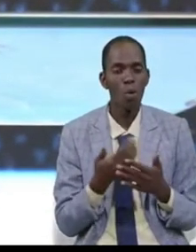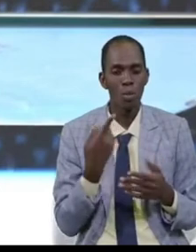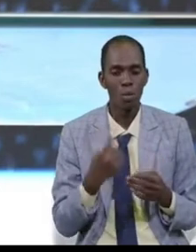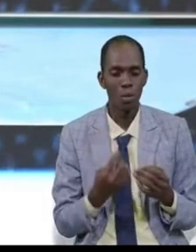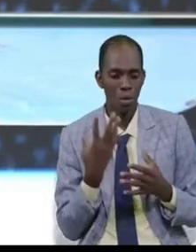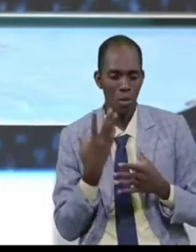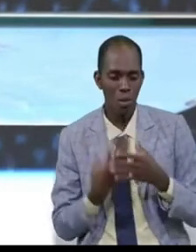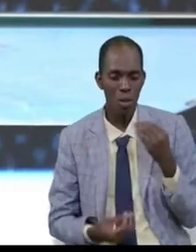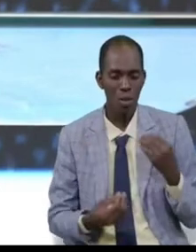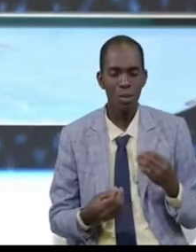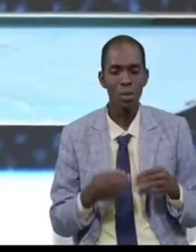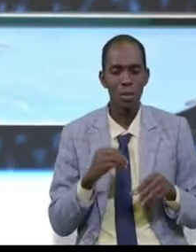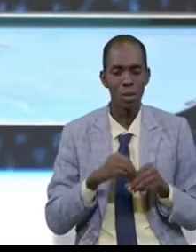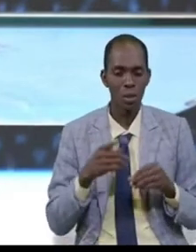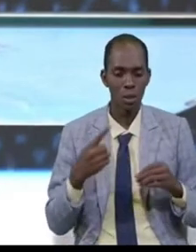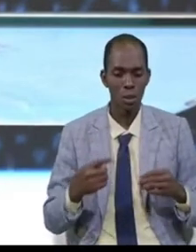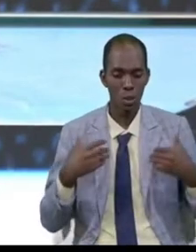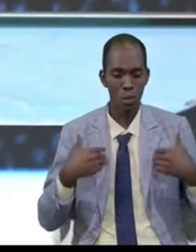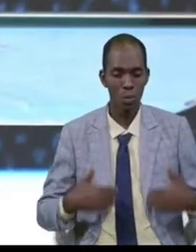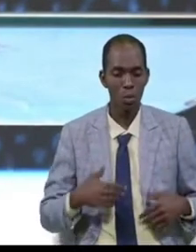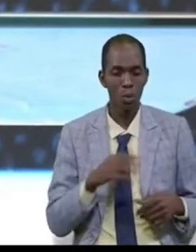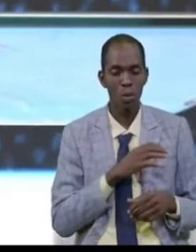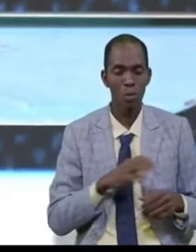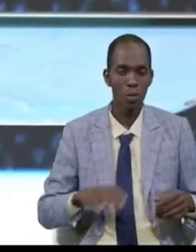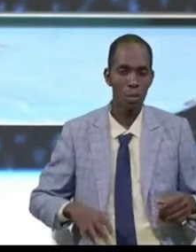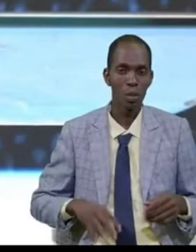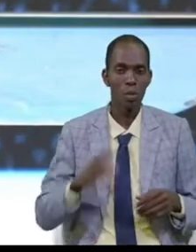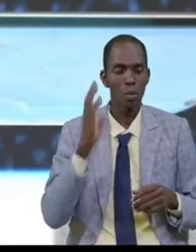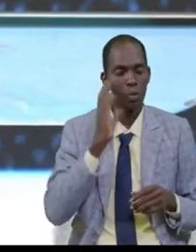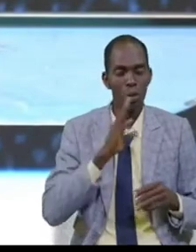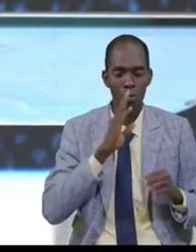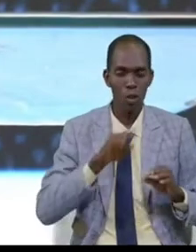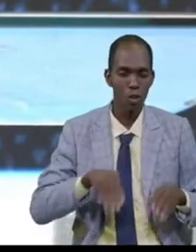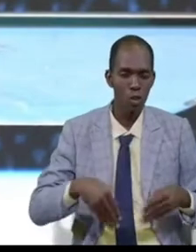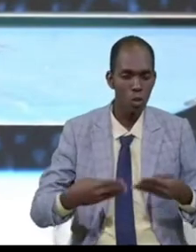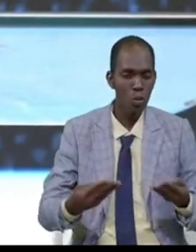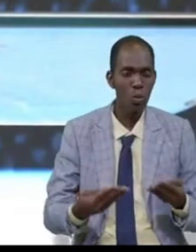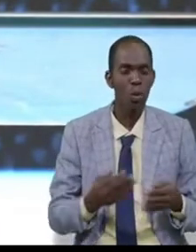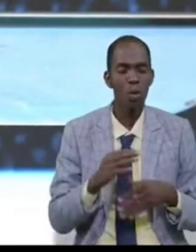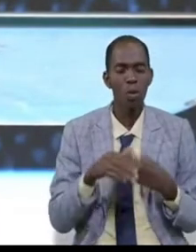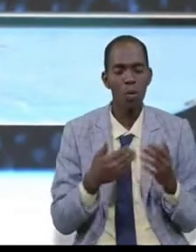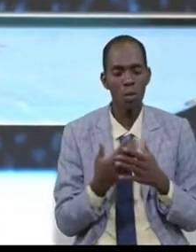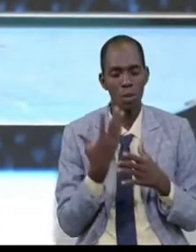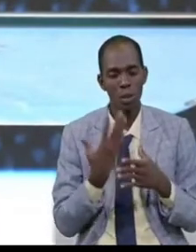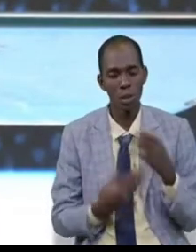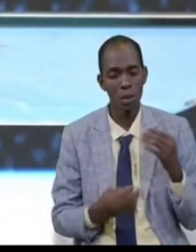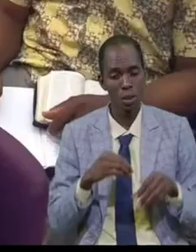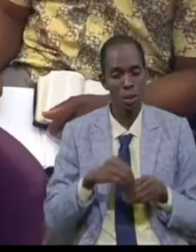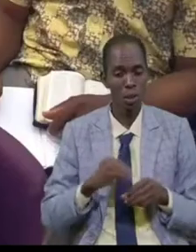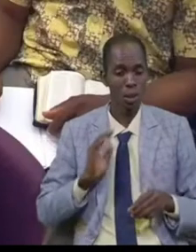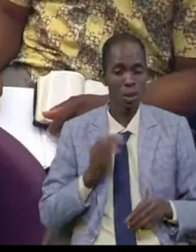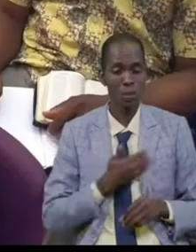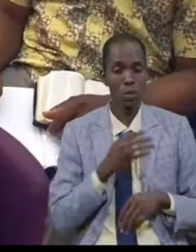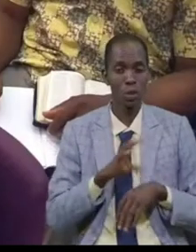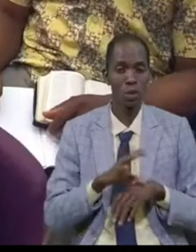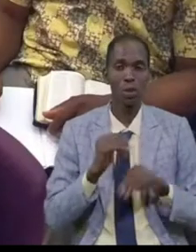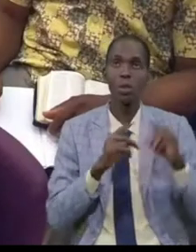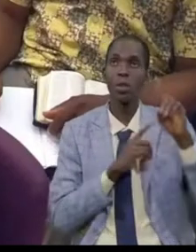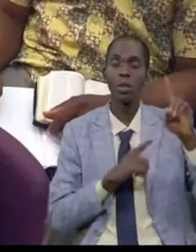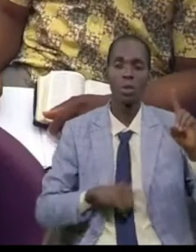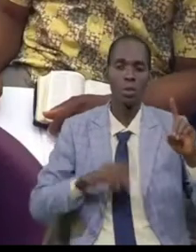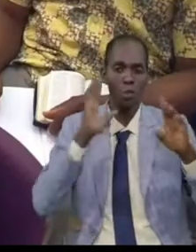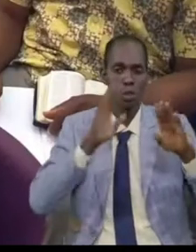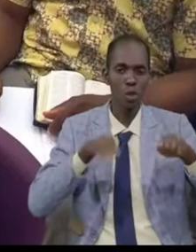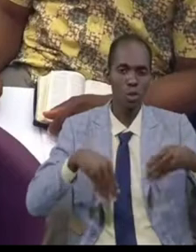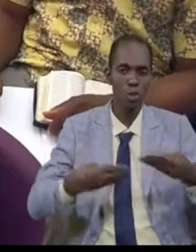of Christ will be supplied. All the lacks in our church, the Lord will supply in Jesus'